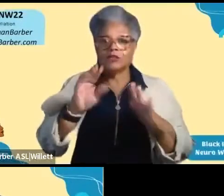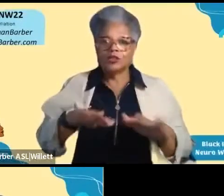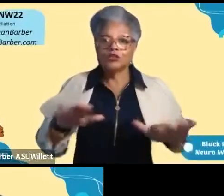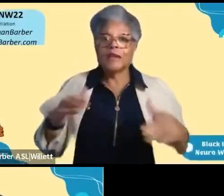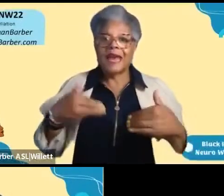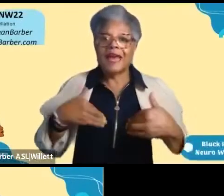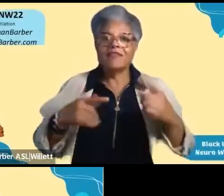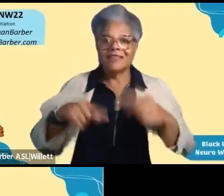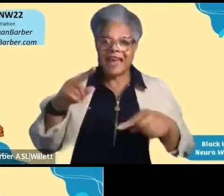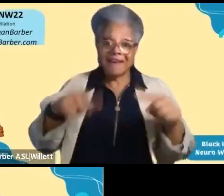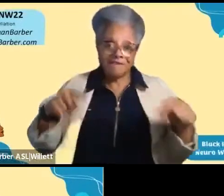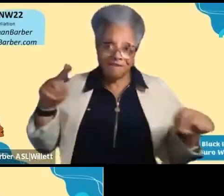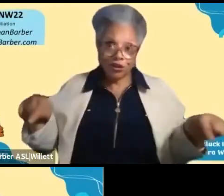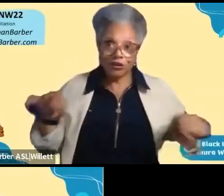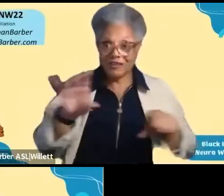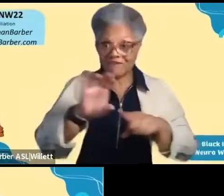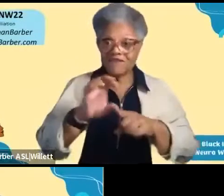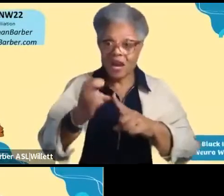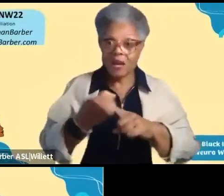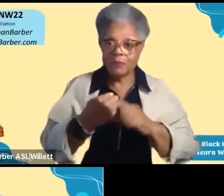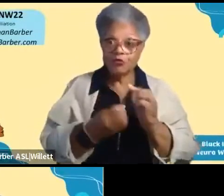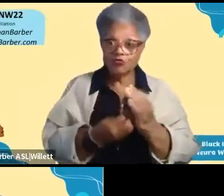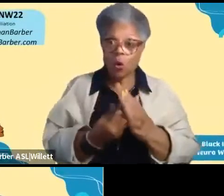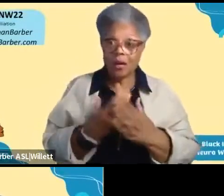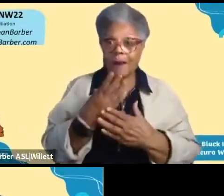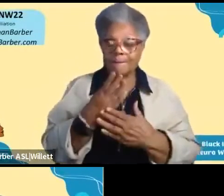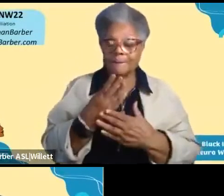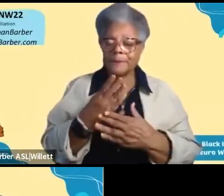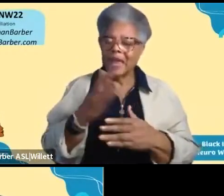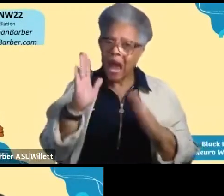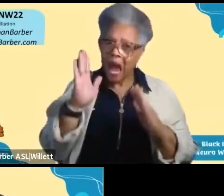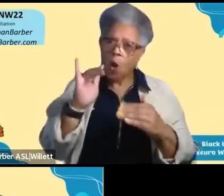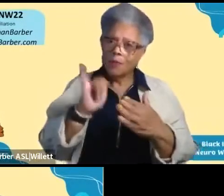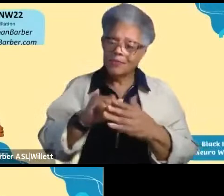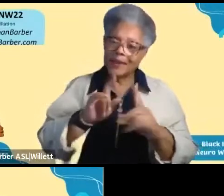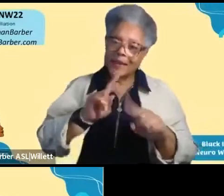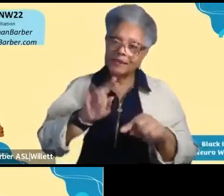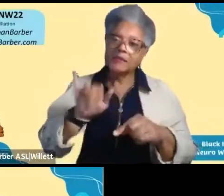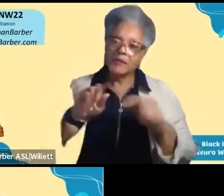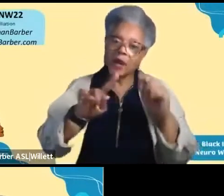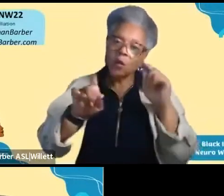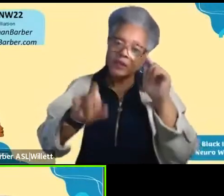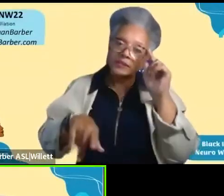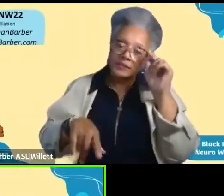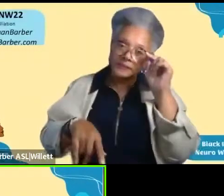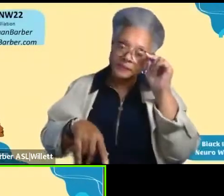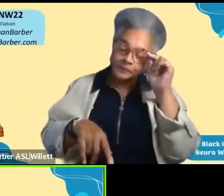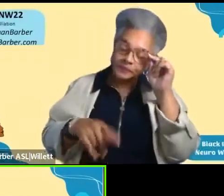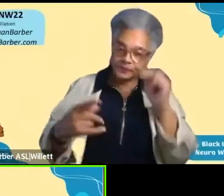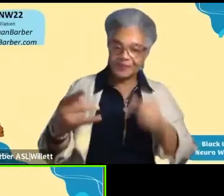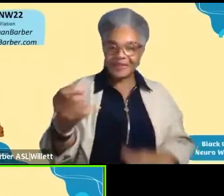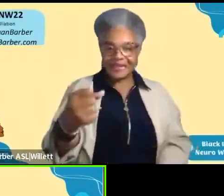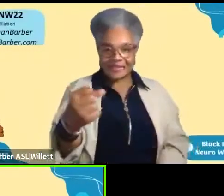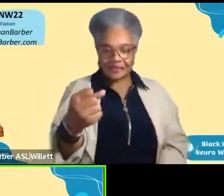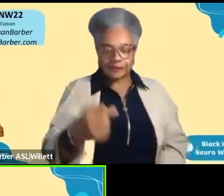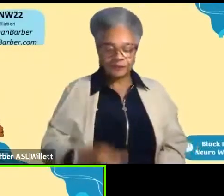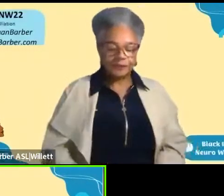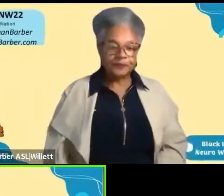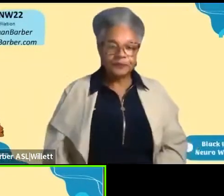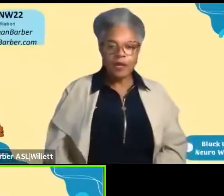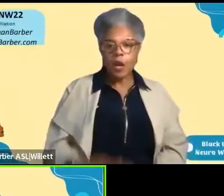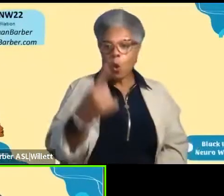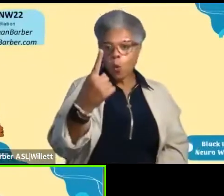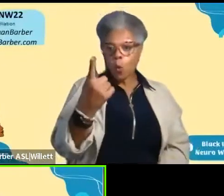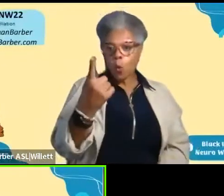diverse environment. I hope that answers the question. Yes. And we'll do one